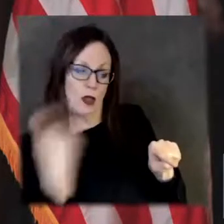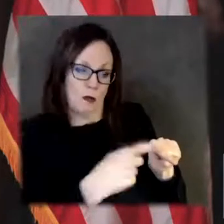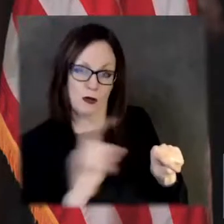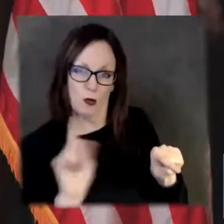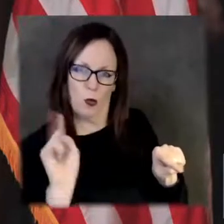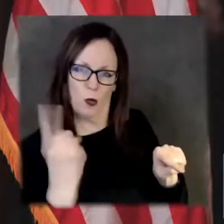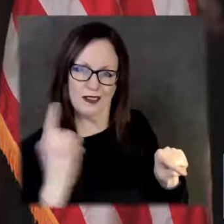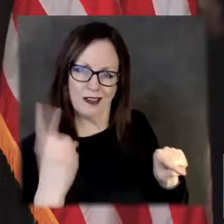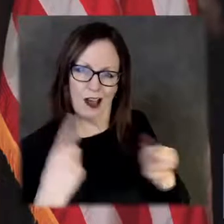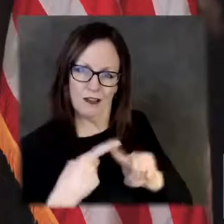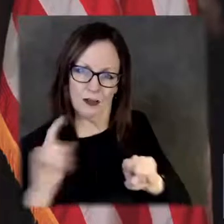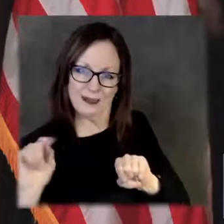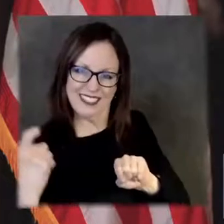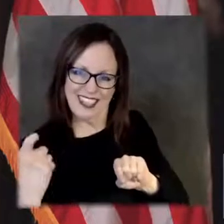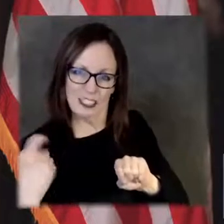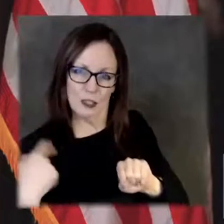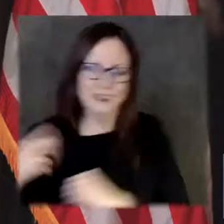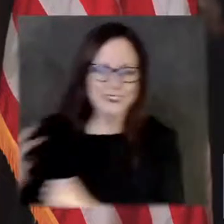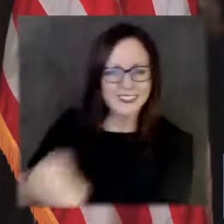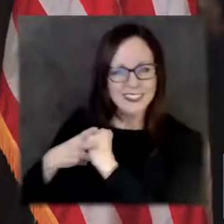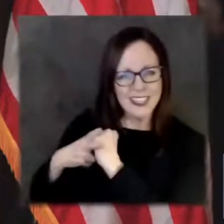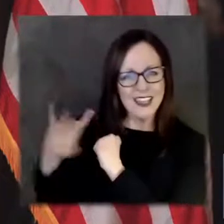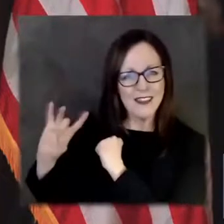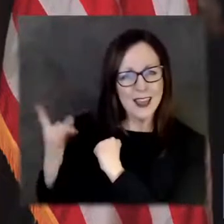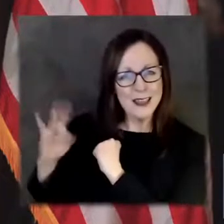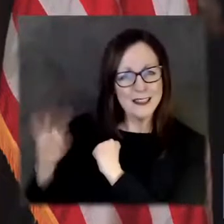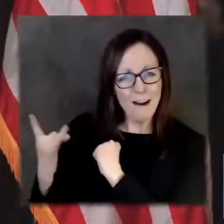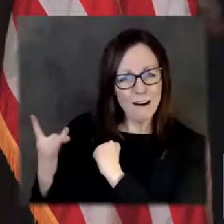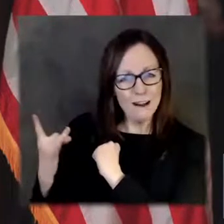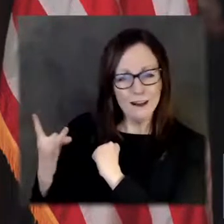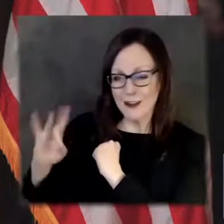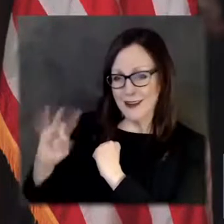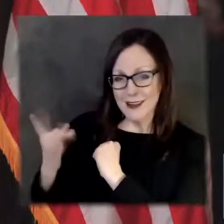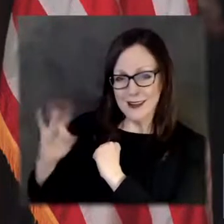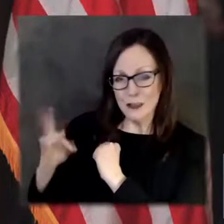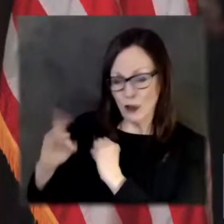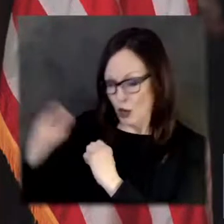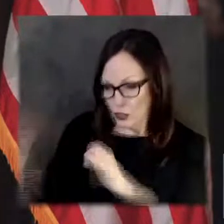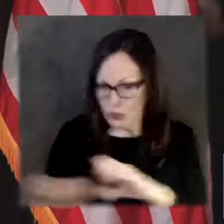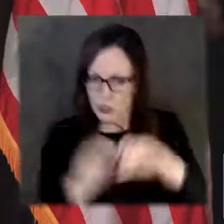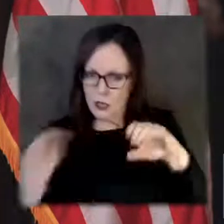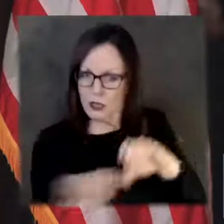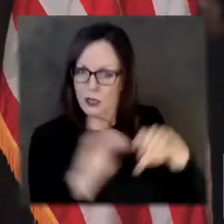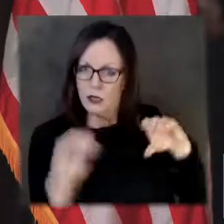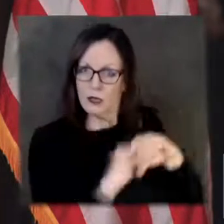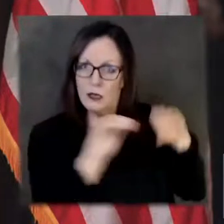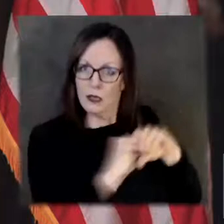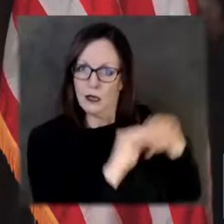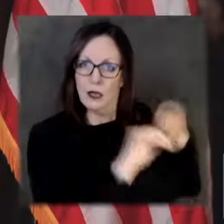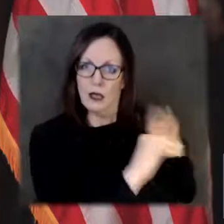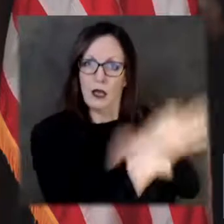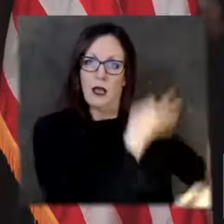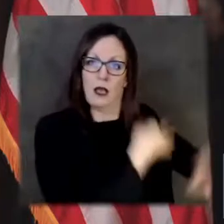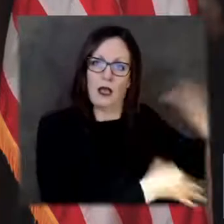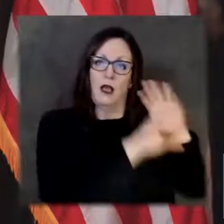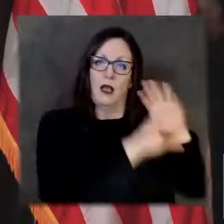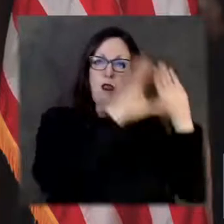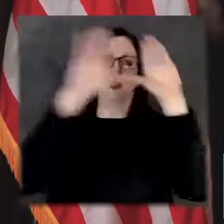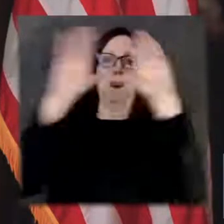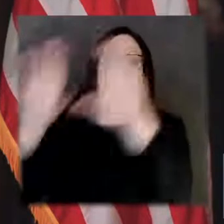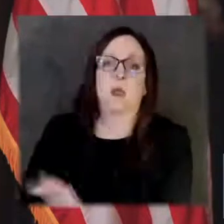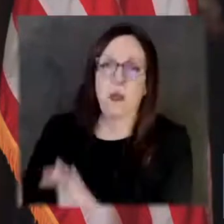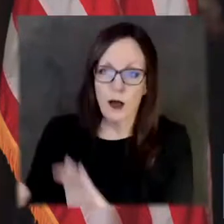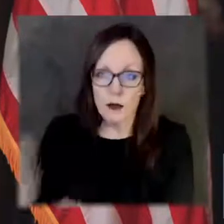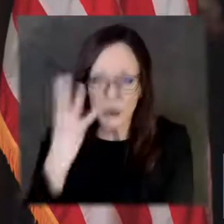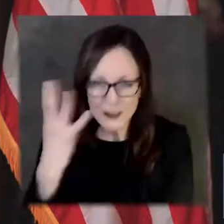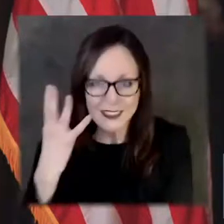in return. Expanding access to treatment and diversion isn't just the right thing to do for our people, it's the right thing